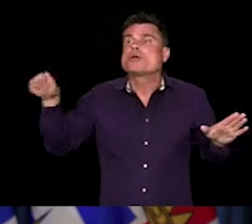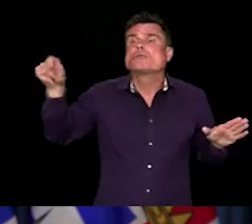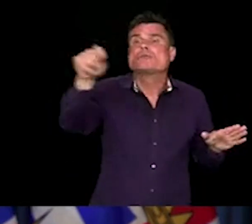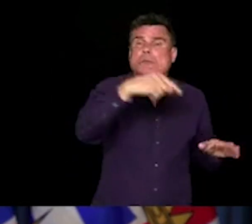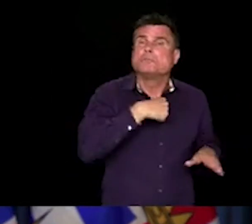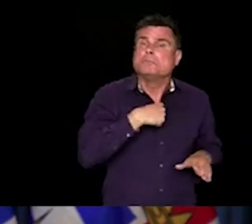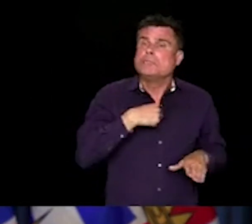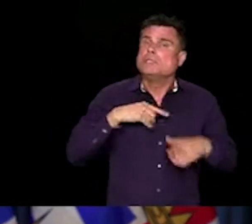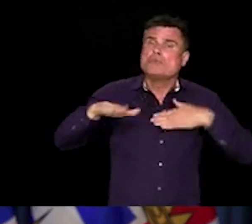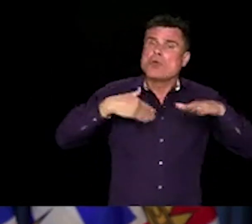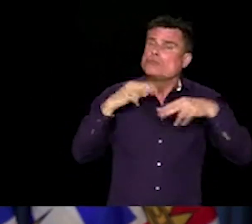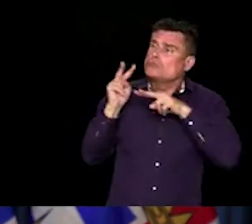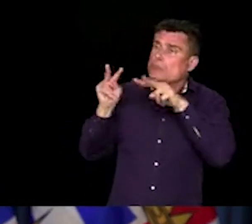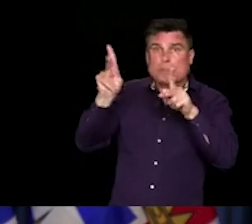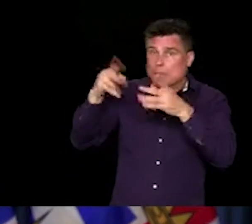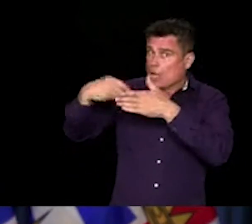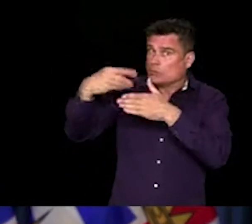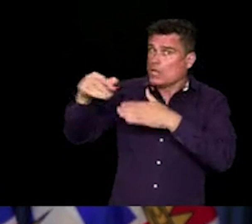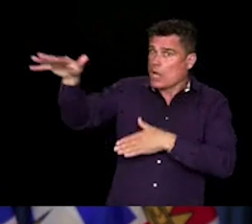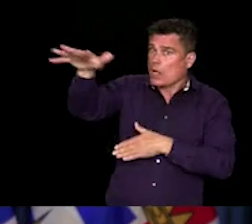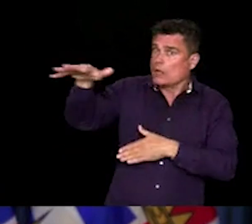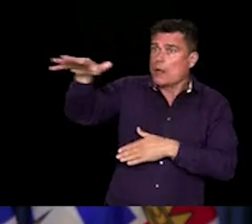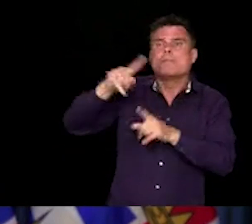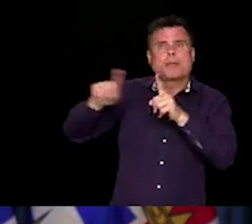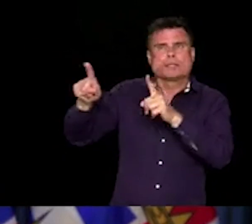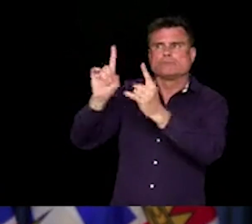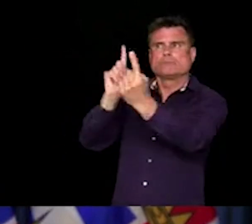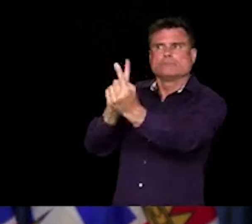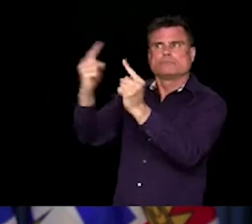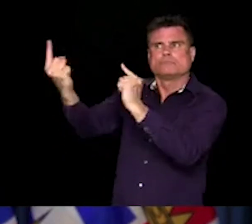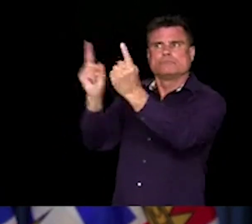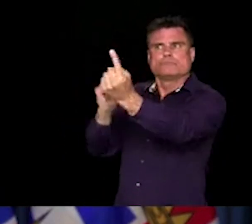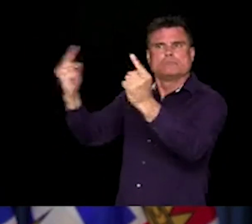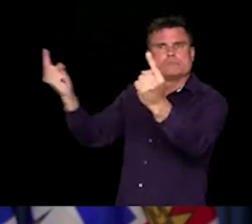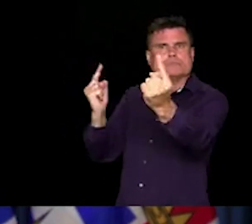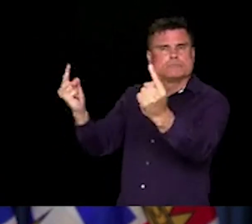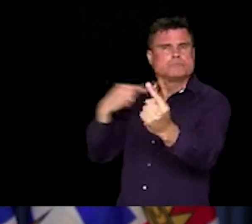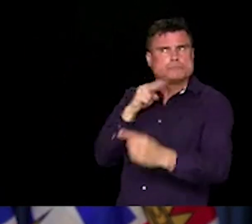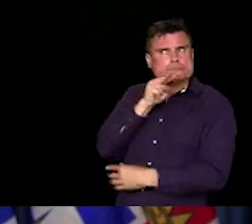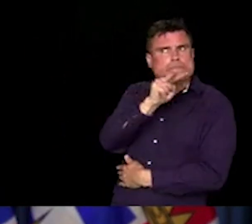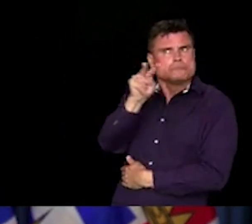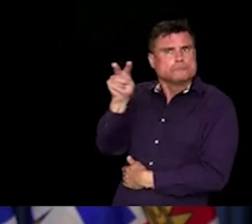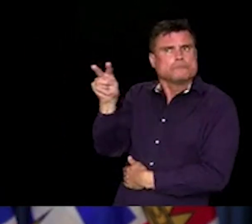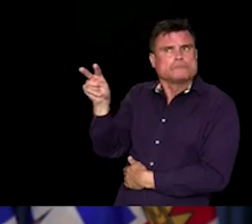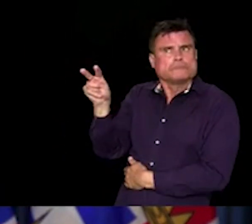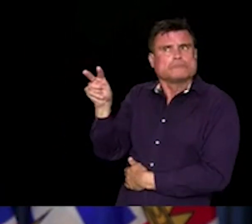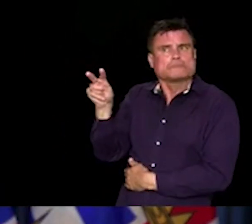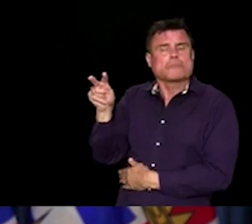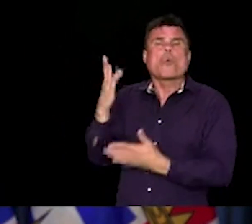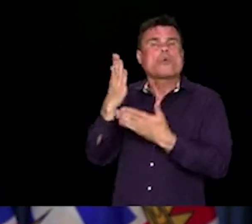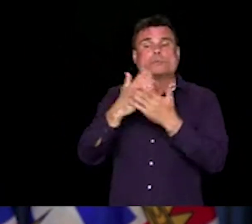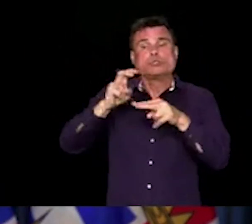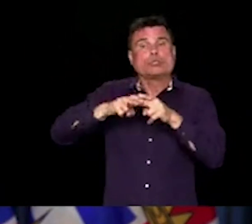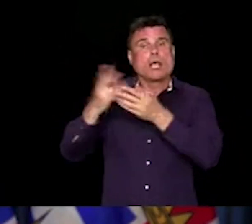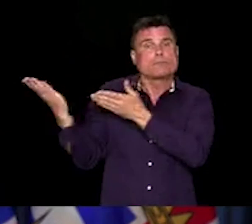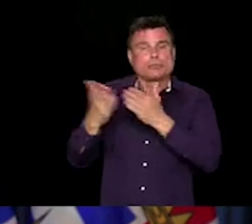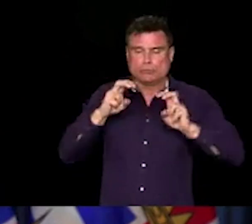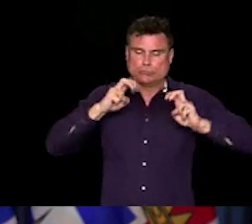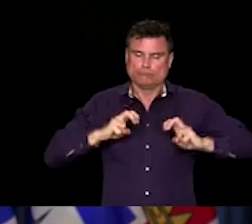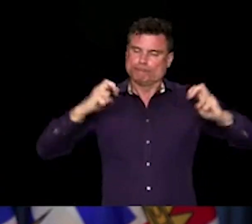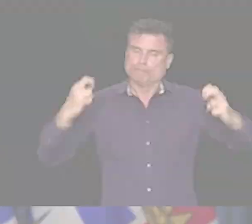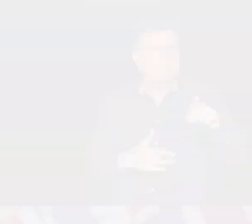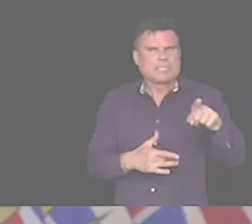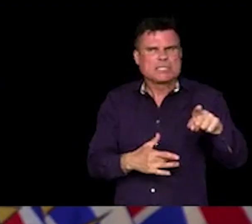were doing just that. They were outside, they were following the rules, they were staying apart, and they were enjoying in this case, a beautiful